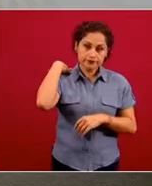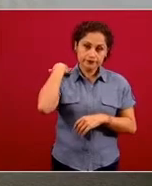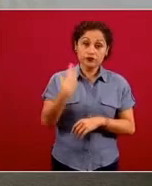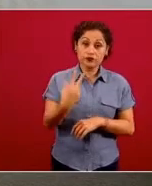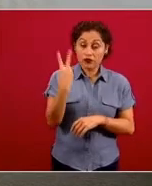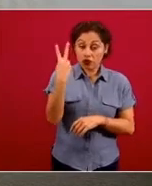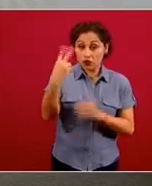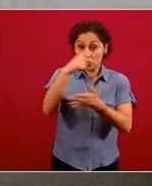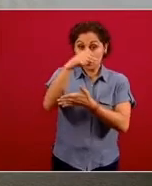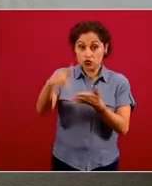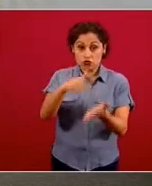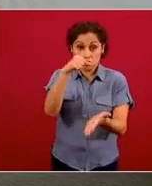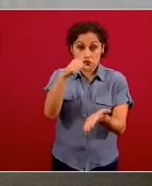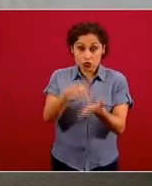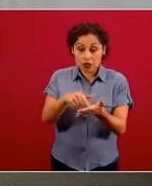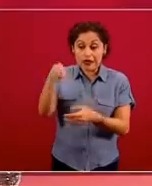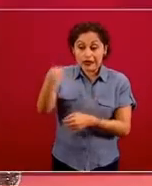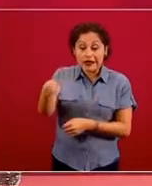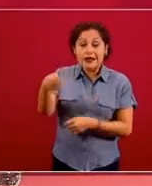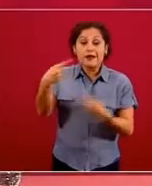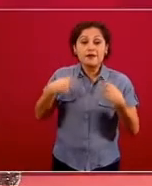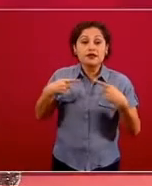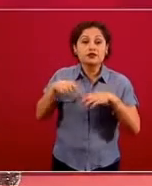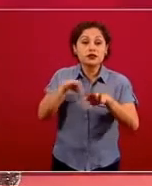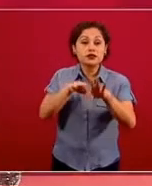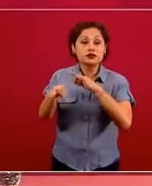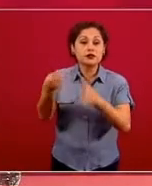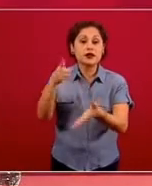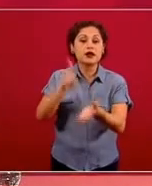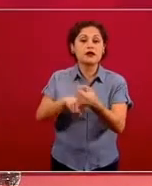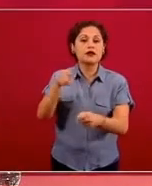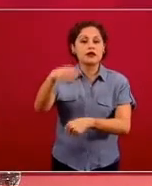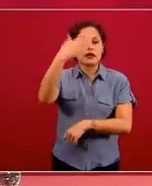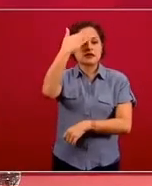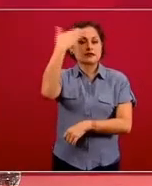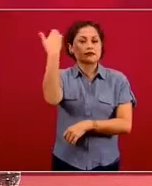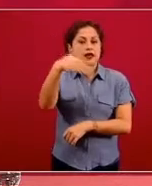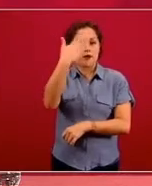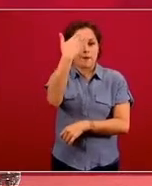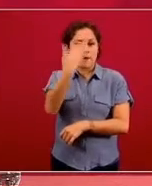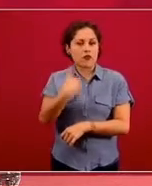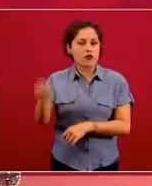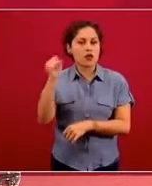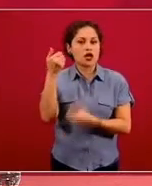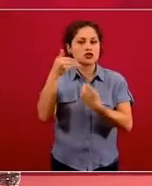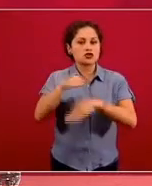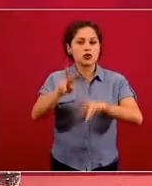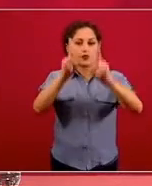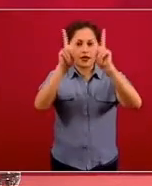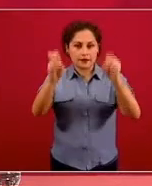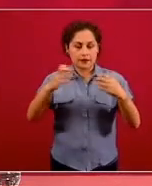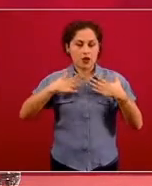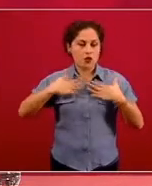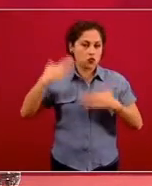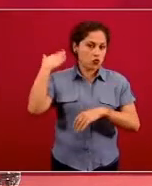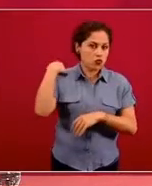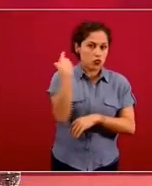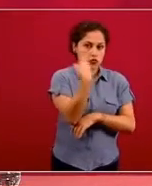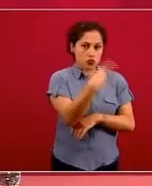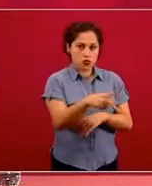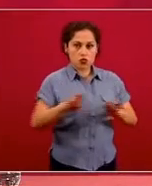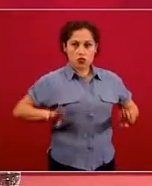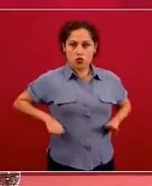people. We have designated 2 specific centers that are going to be for